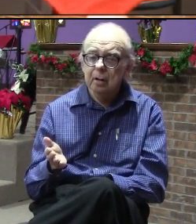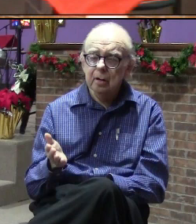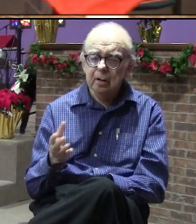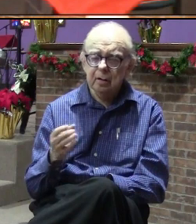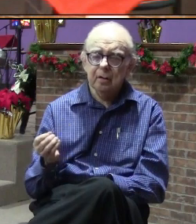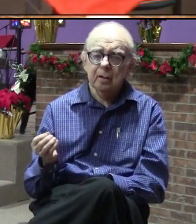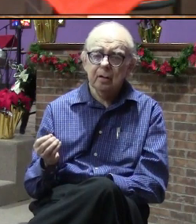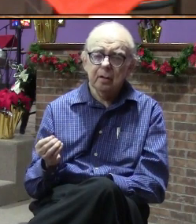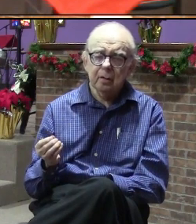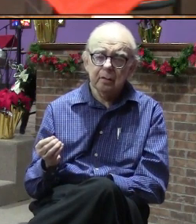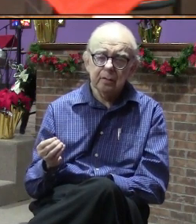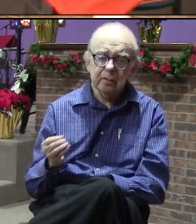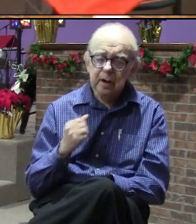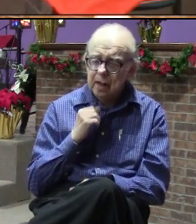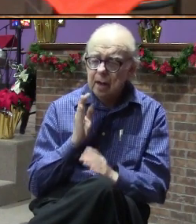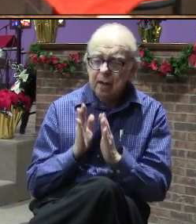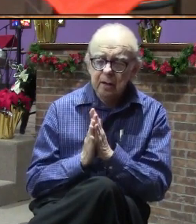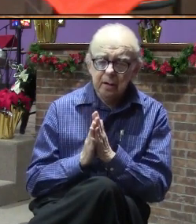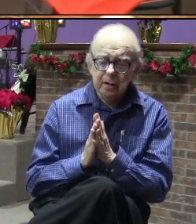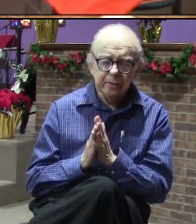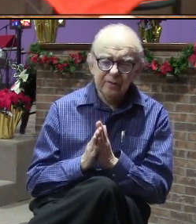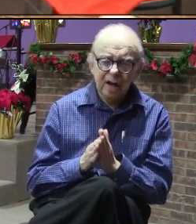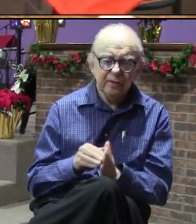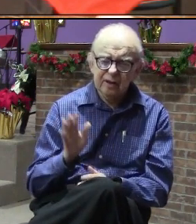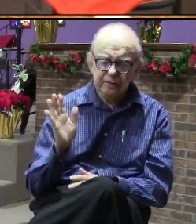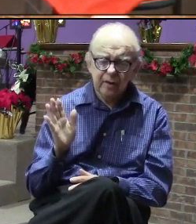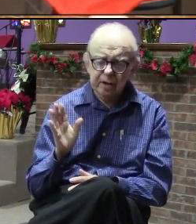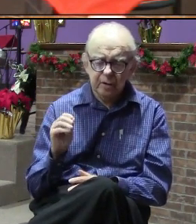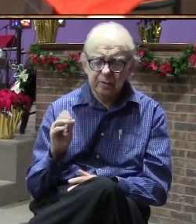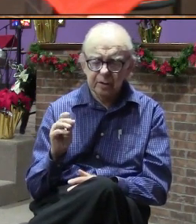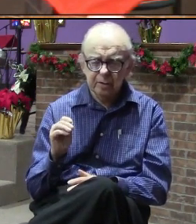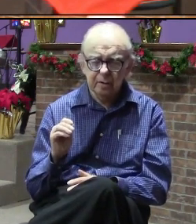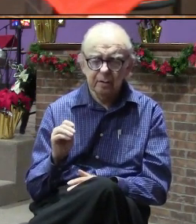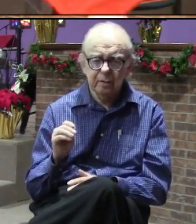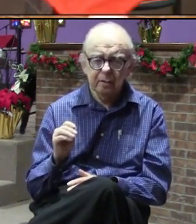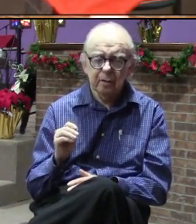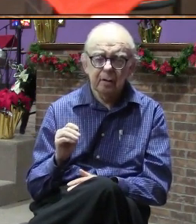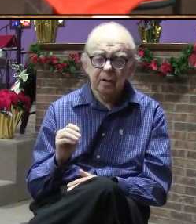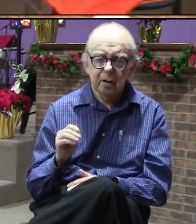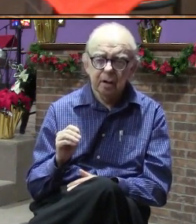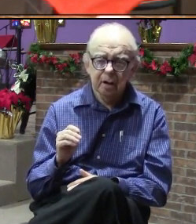And I'm not asking you to lift up your hands or